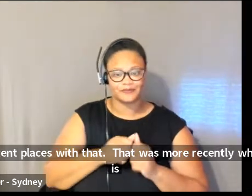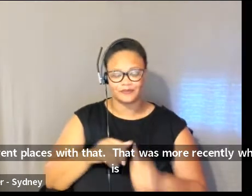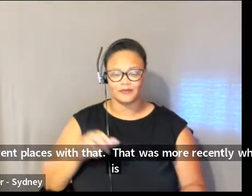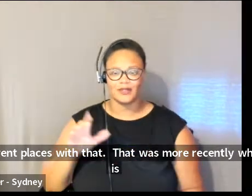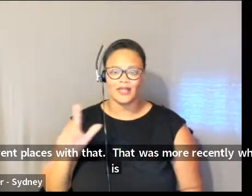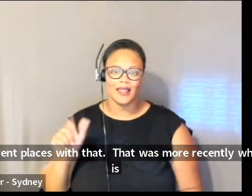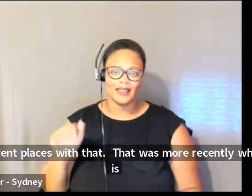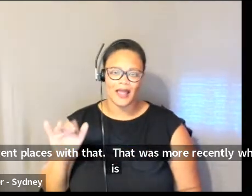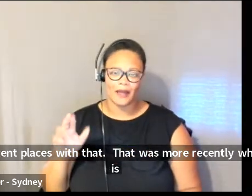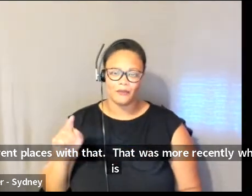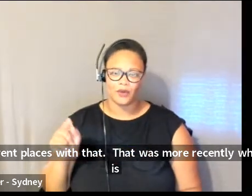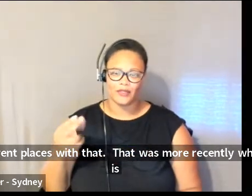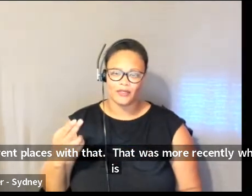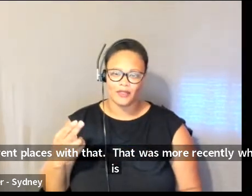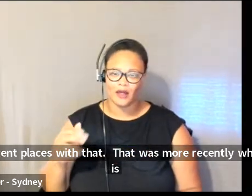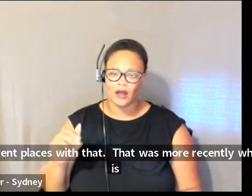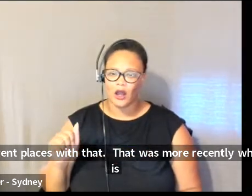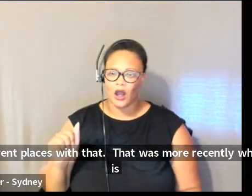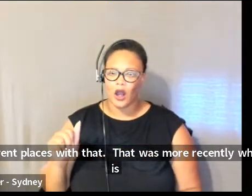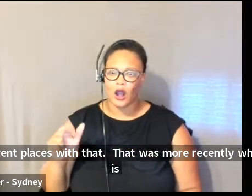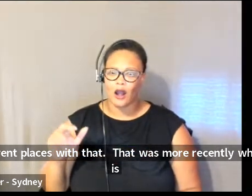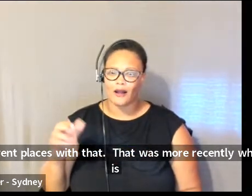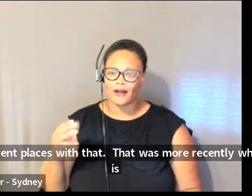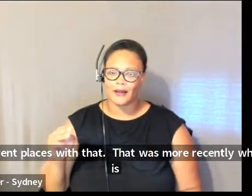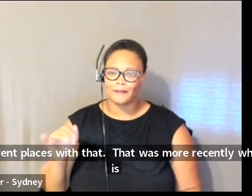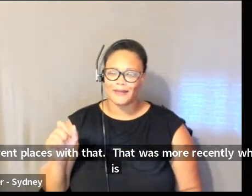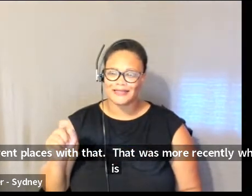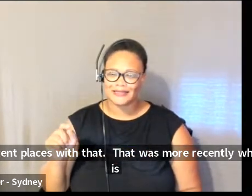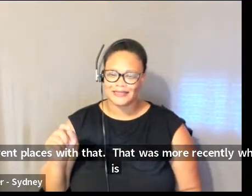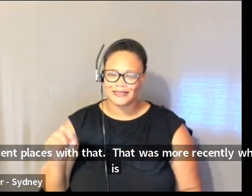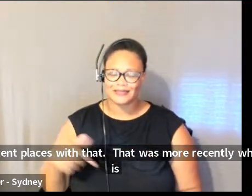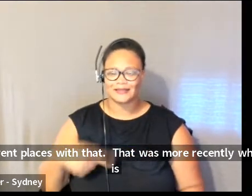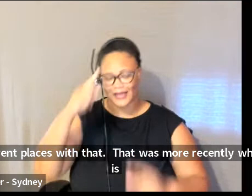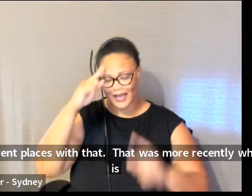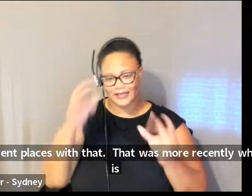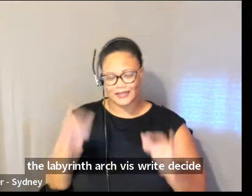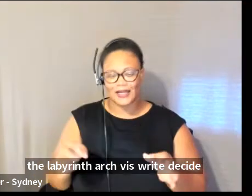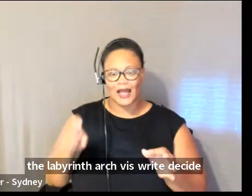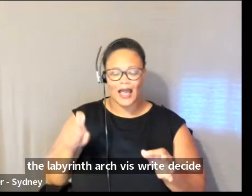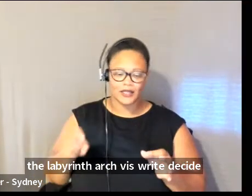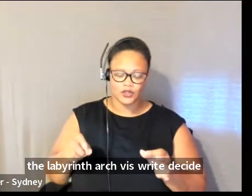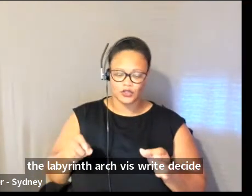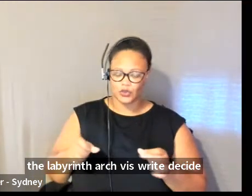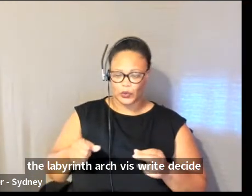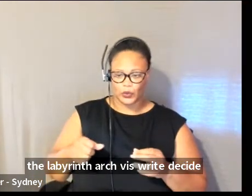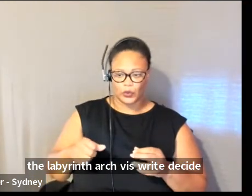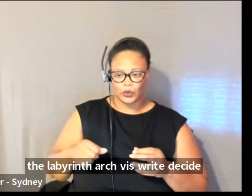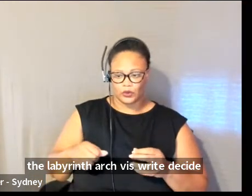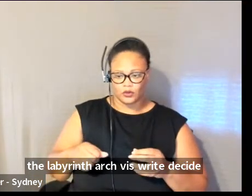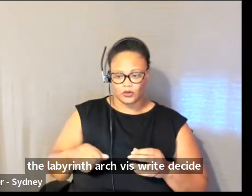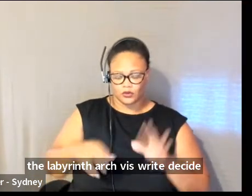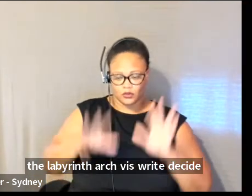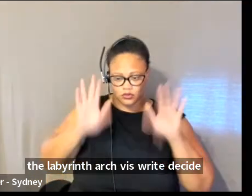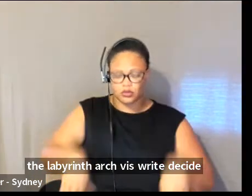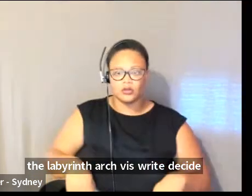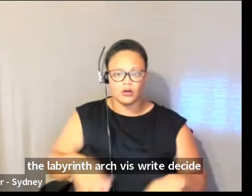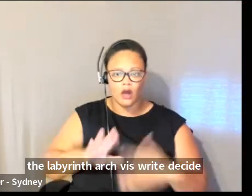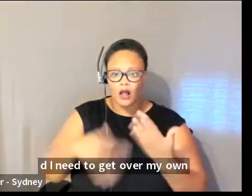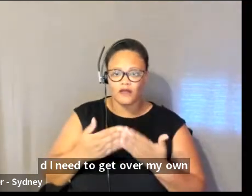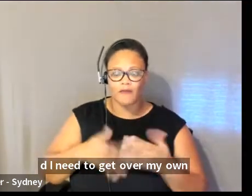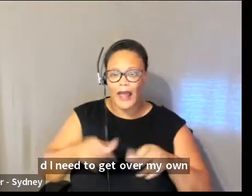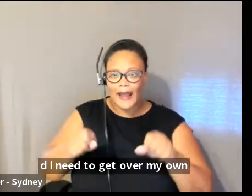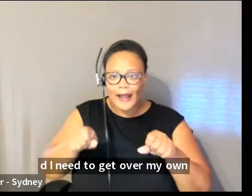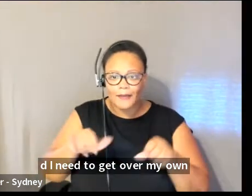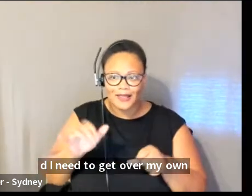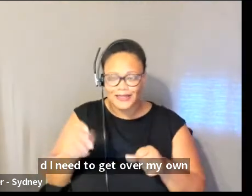Archivist, where I decided I needed to get over my own internal ableism. And I'm like, I'm going to write a story. And actually,